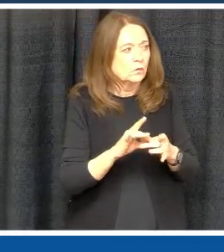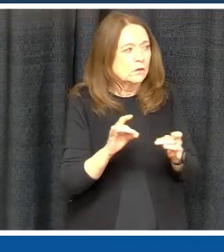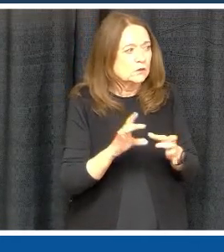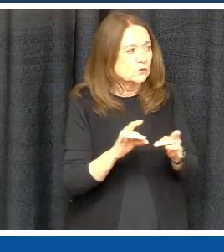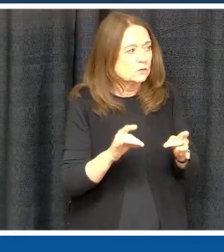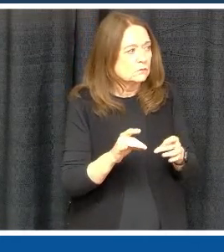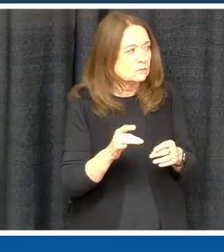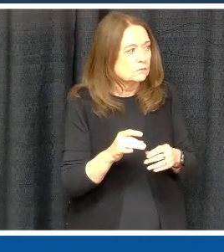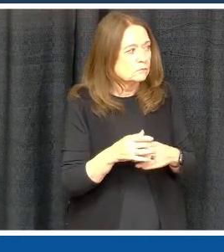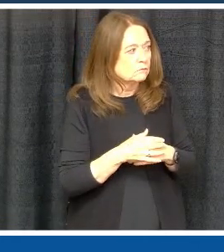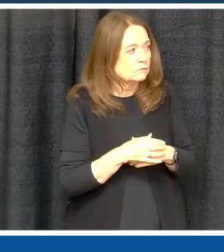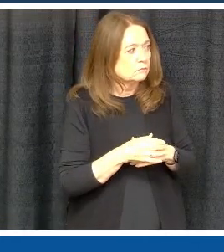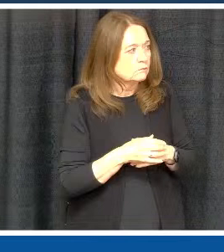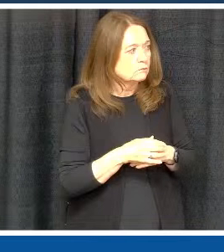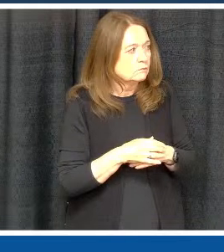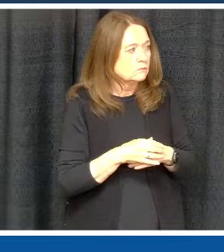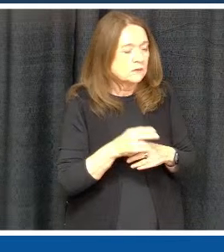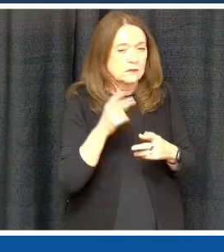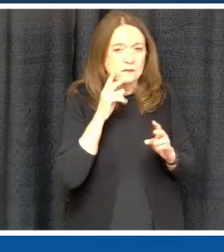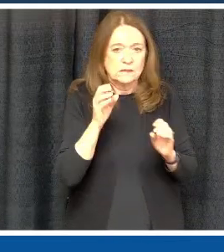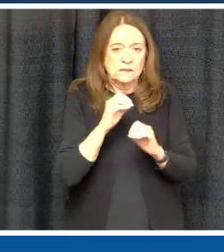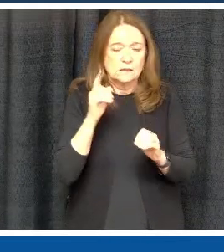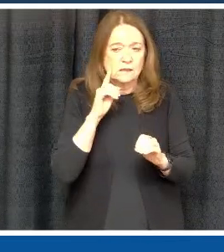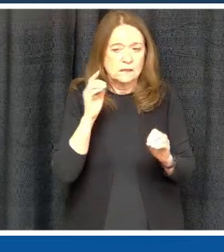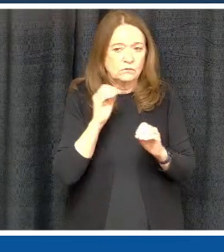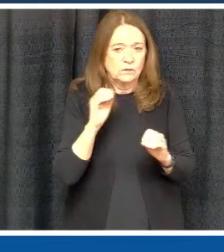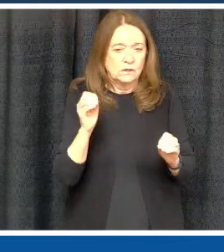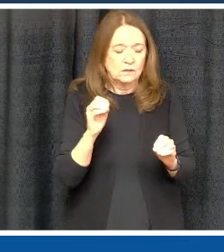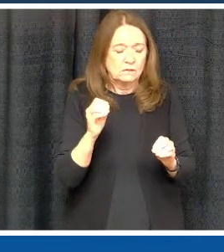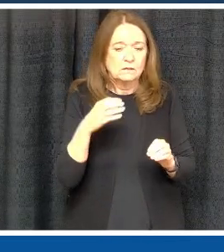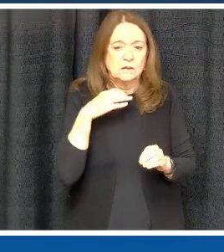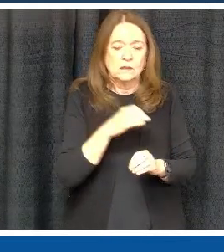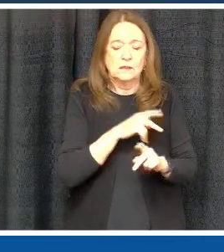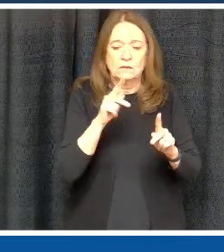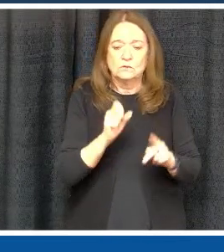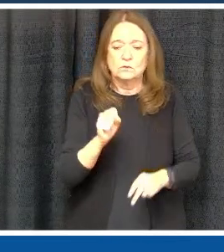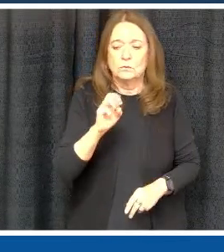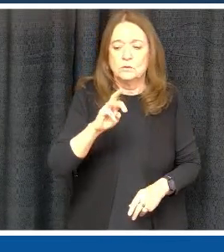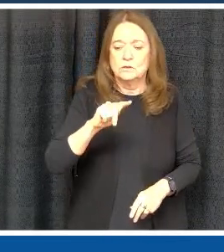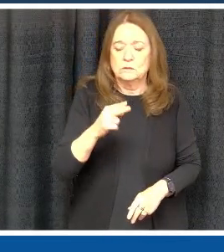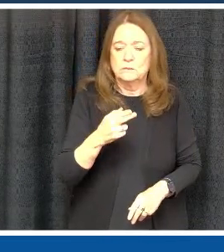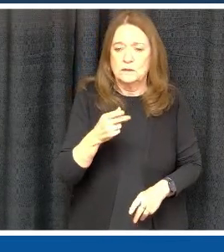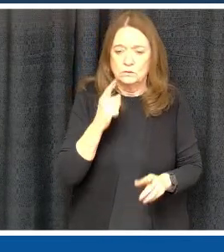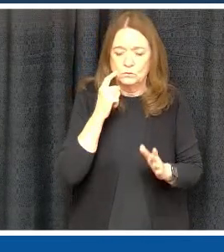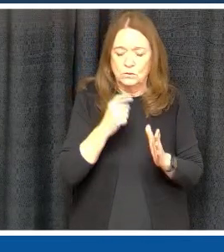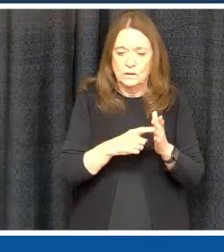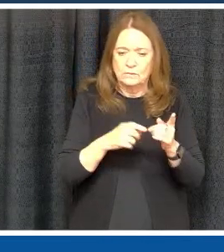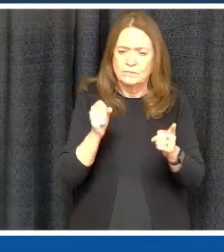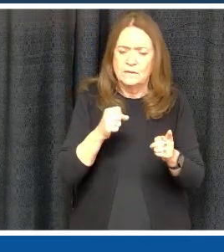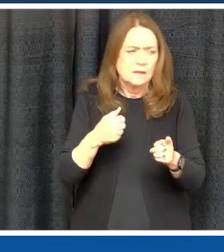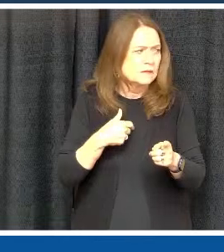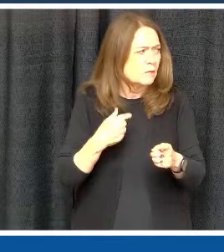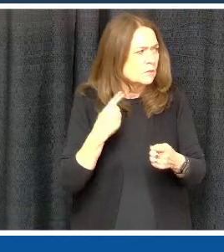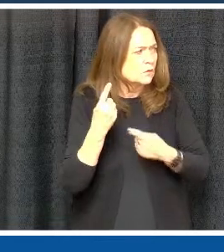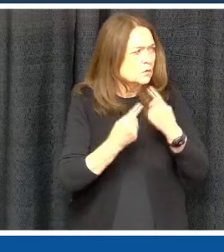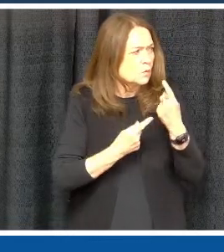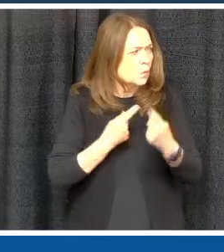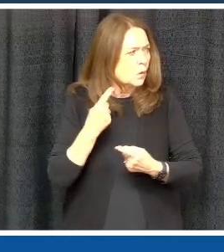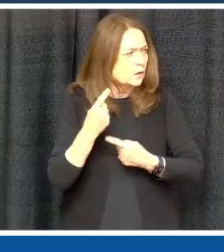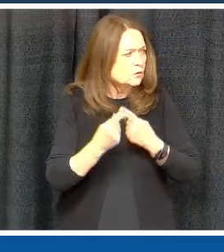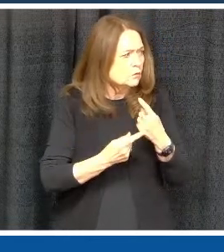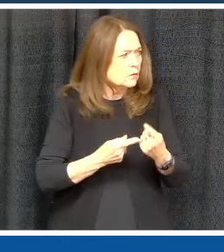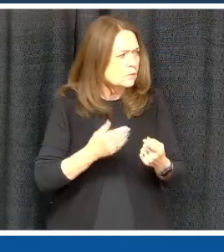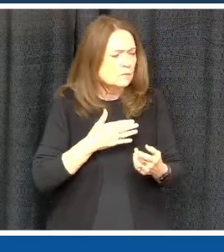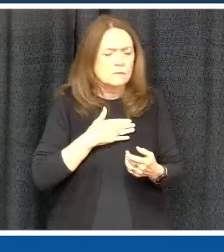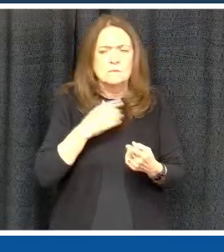Resolution 44? Seeing none, hearing none. Councilperson Smith, I'm sorry, you're recognized. Yes, I was just wondering, my